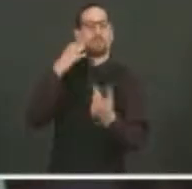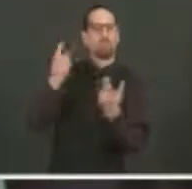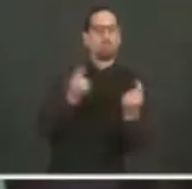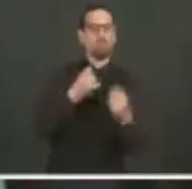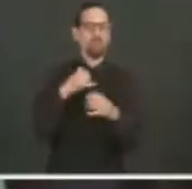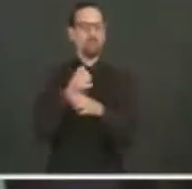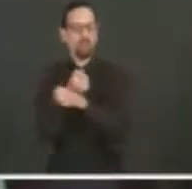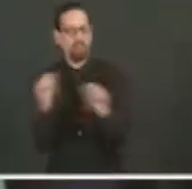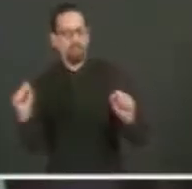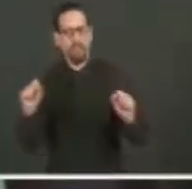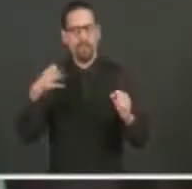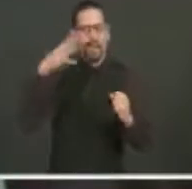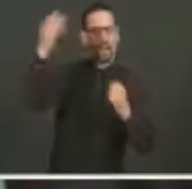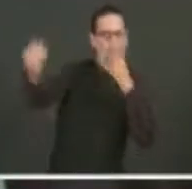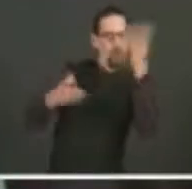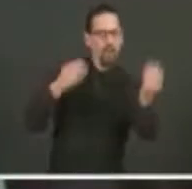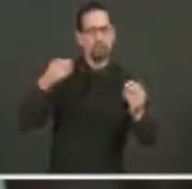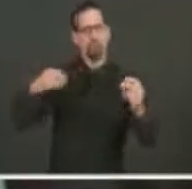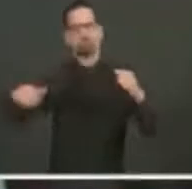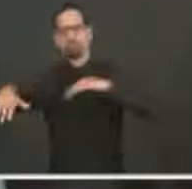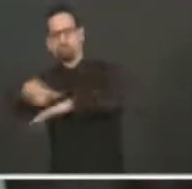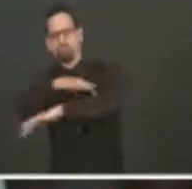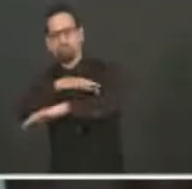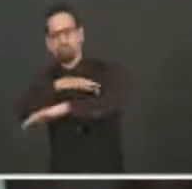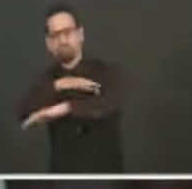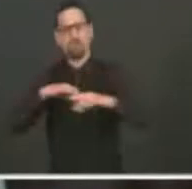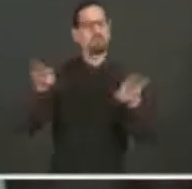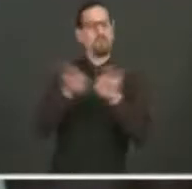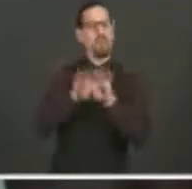within those guidelines, follow the rules, and reduce the risk.